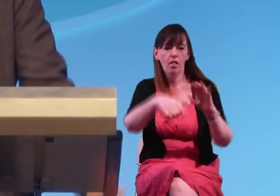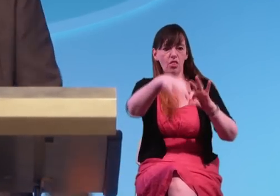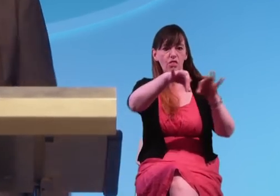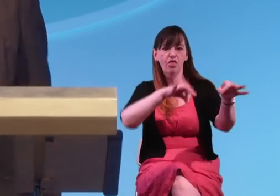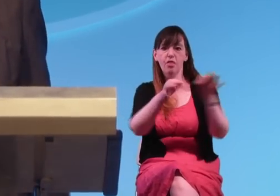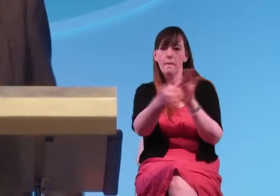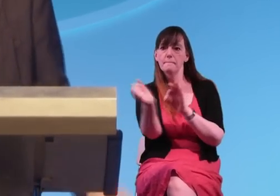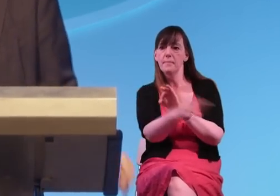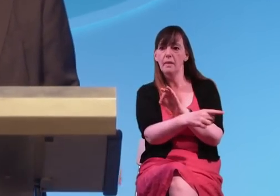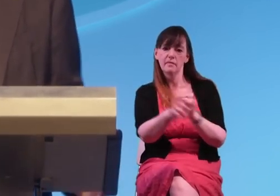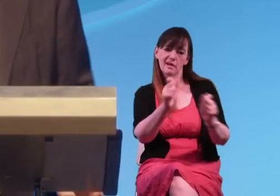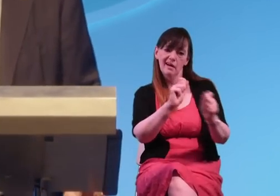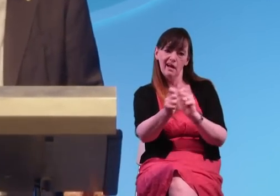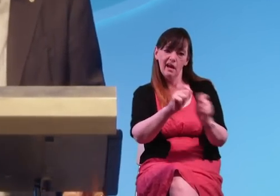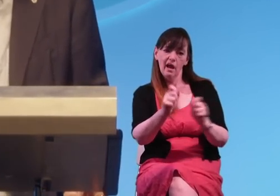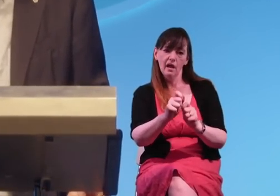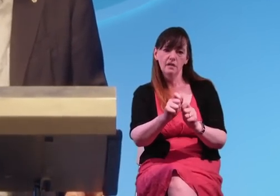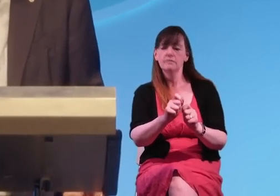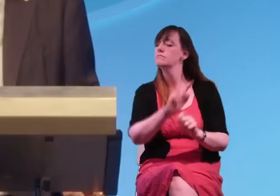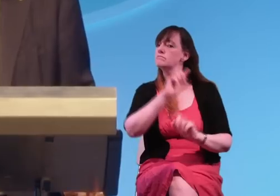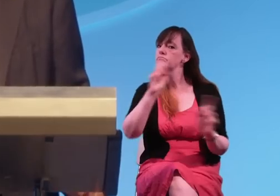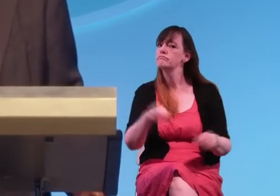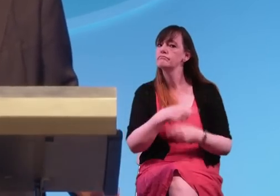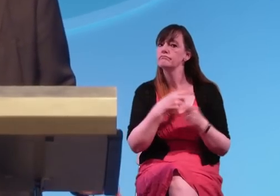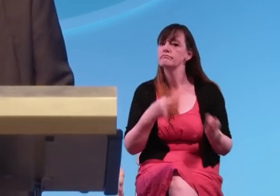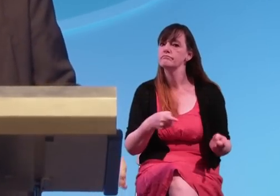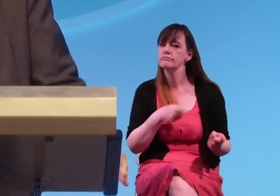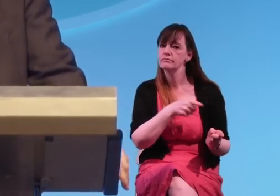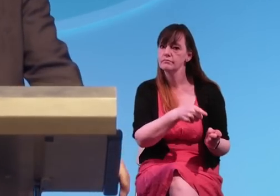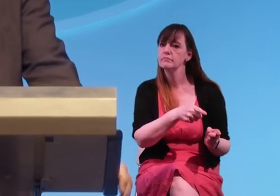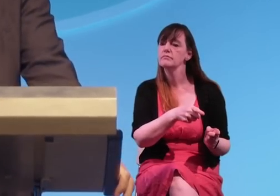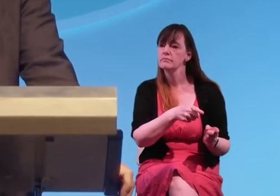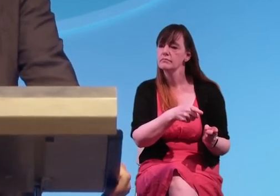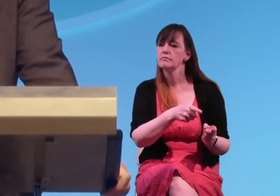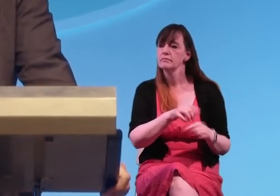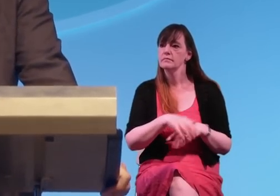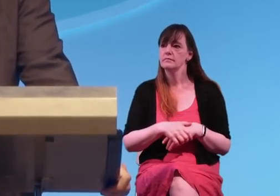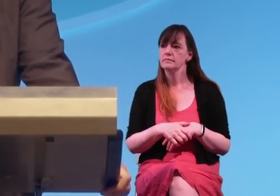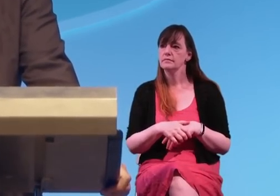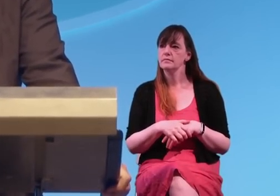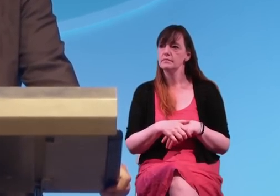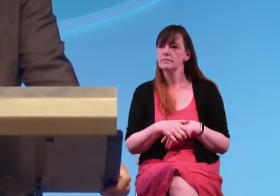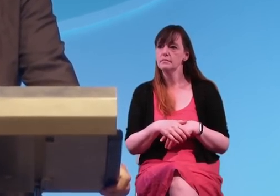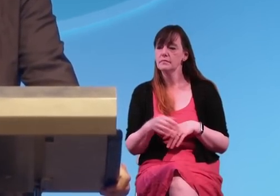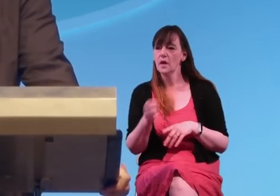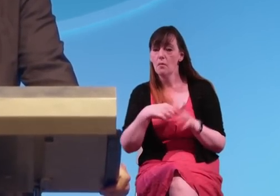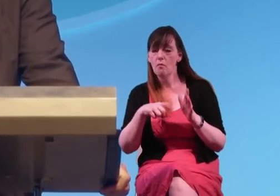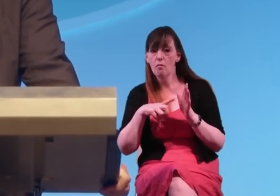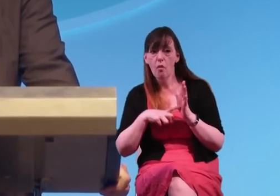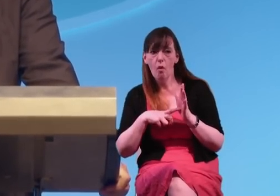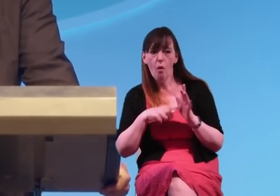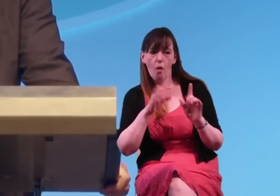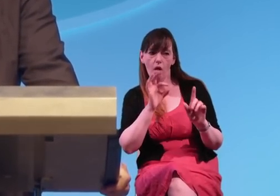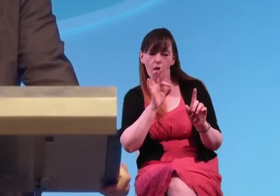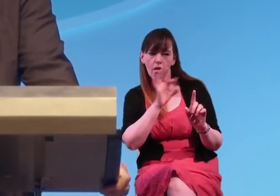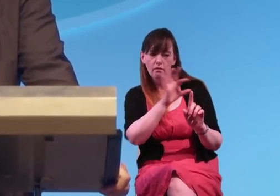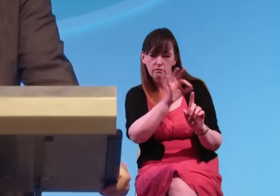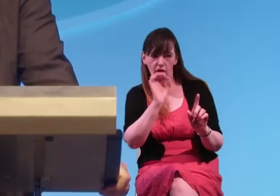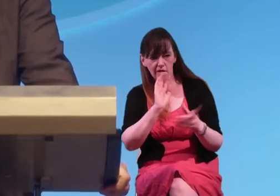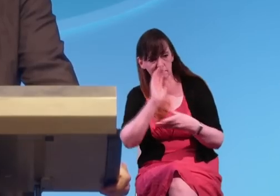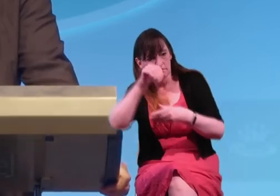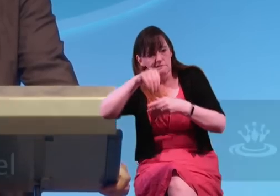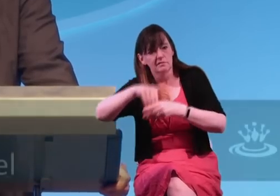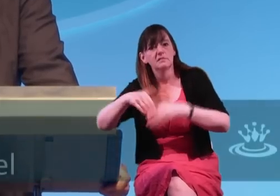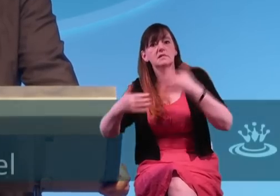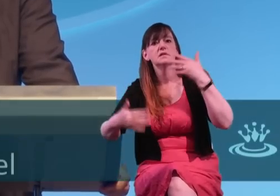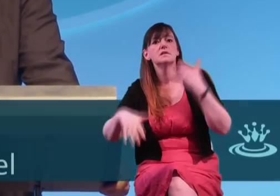Therefore, it is no surprise that when he moves from there, he immediately invites him to share in suffering for the